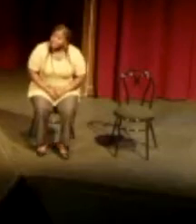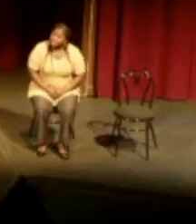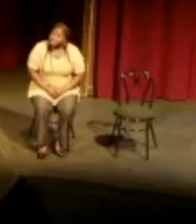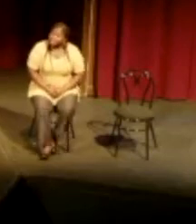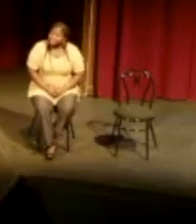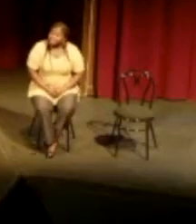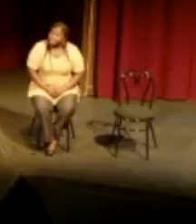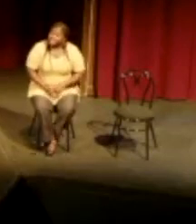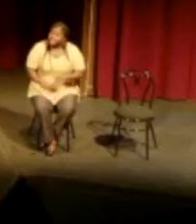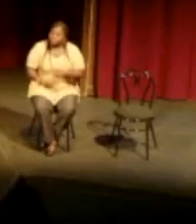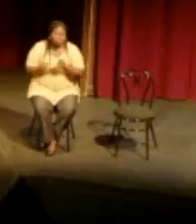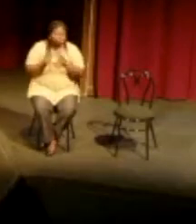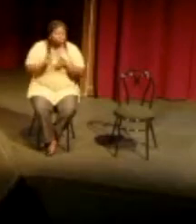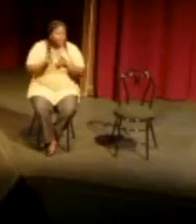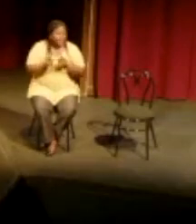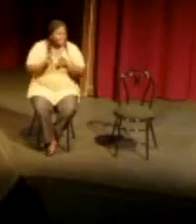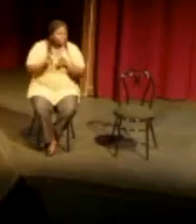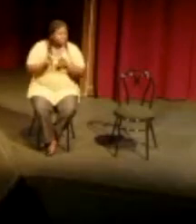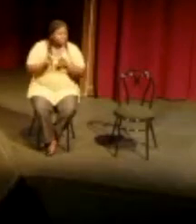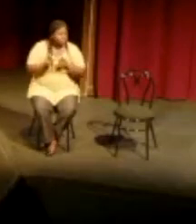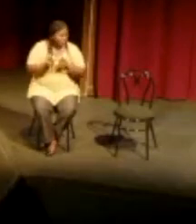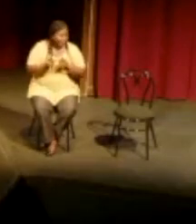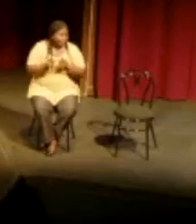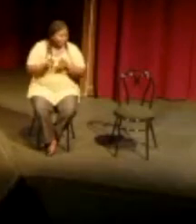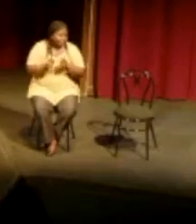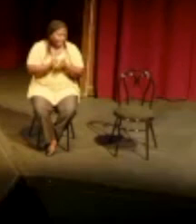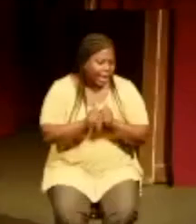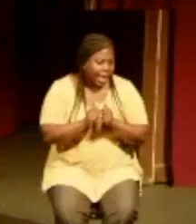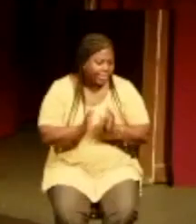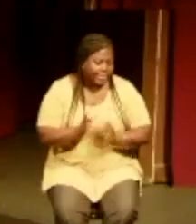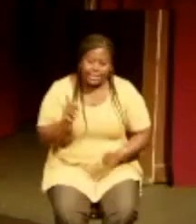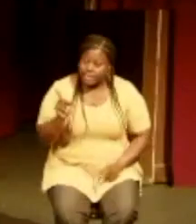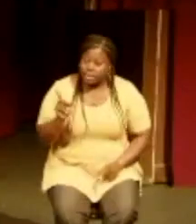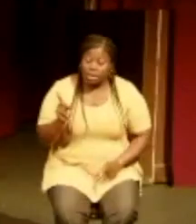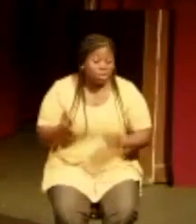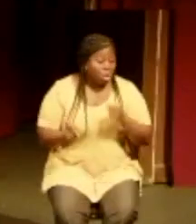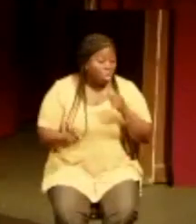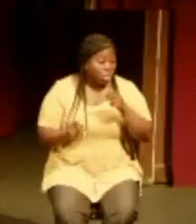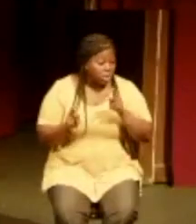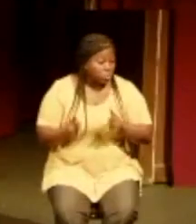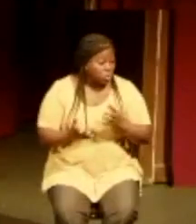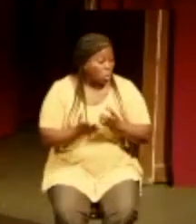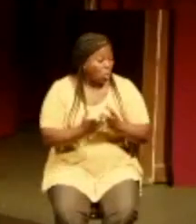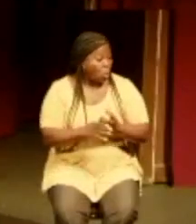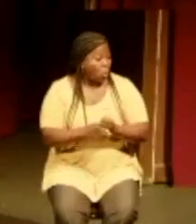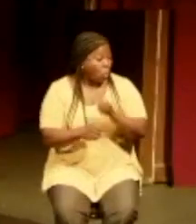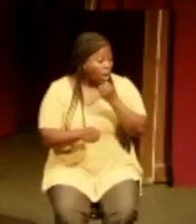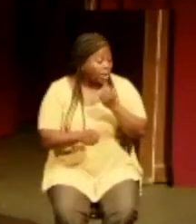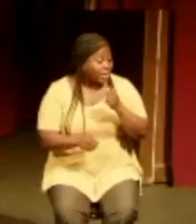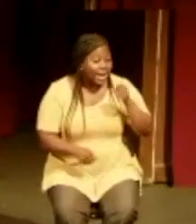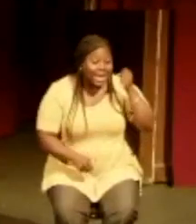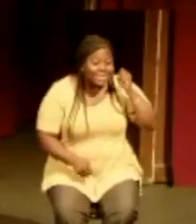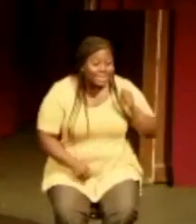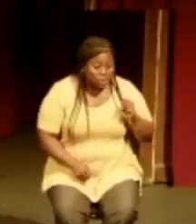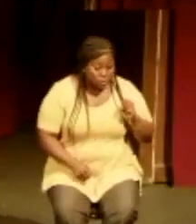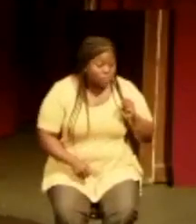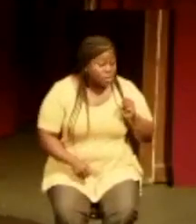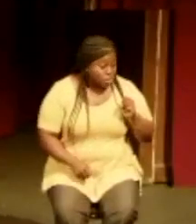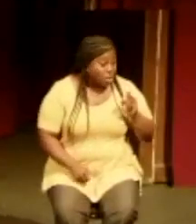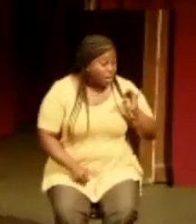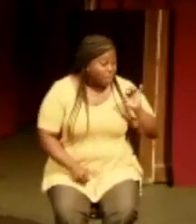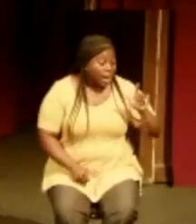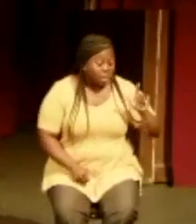something compete in the Olympics. But this individual won a silver medal at the last Olympics in